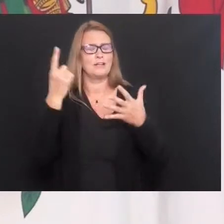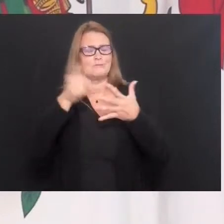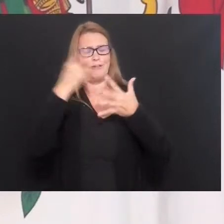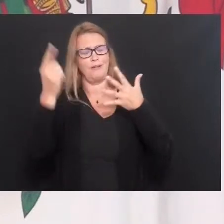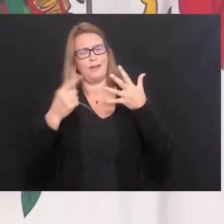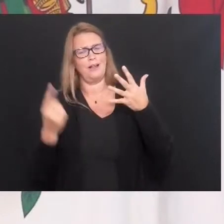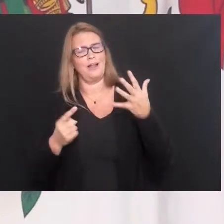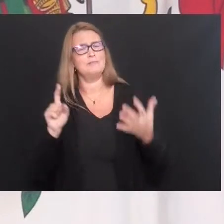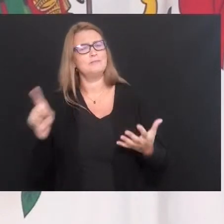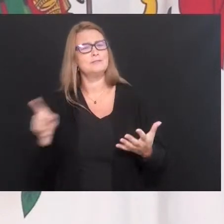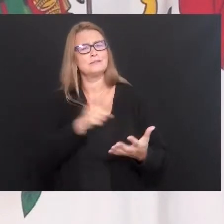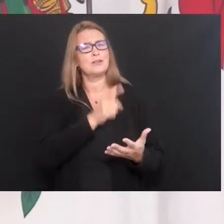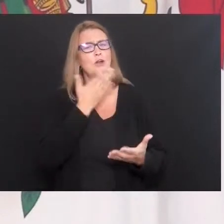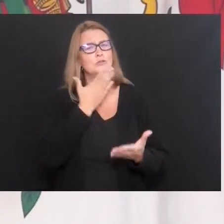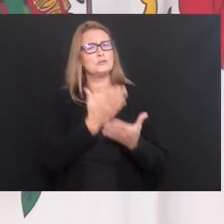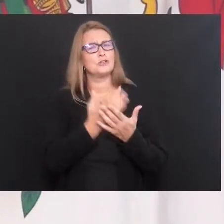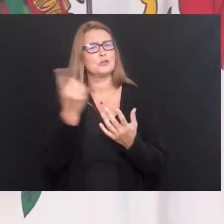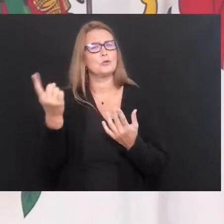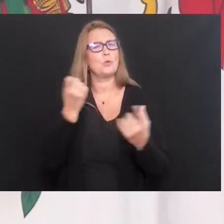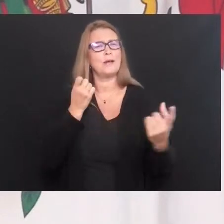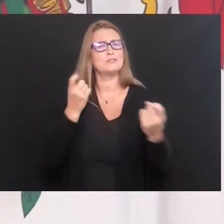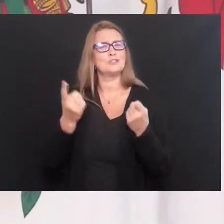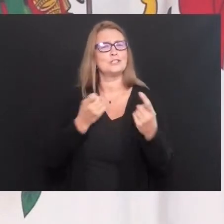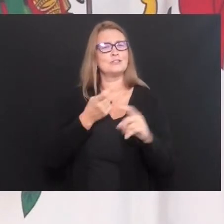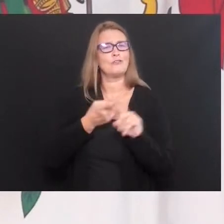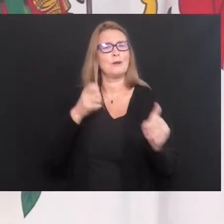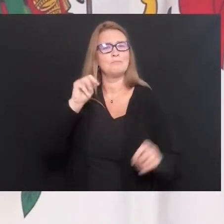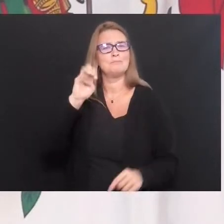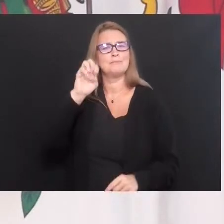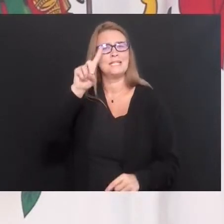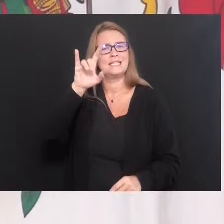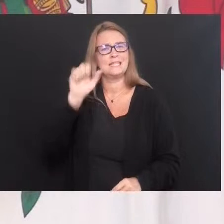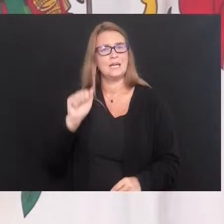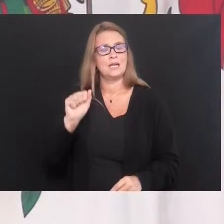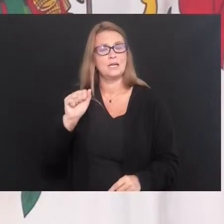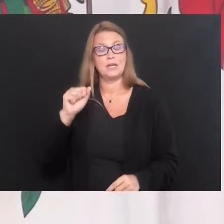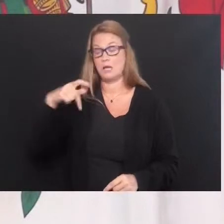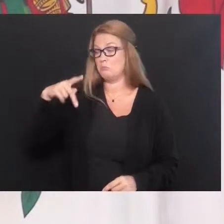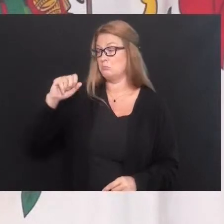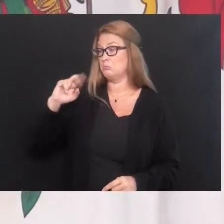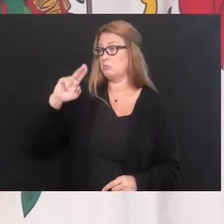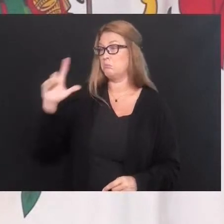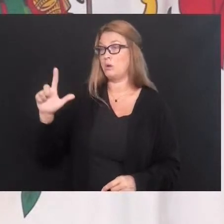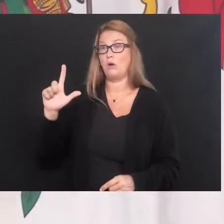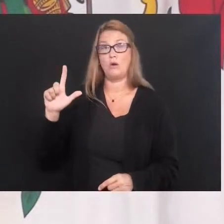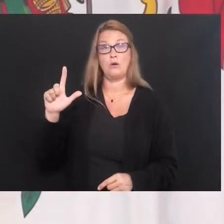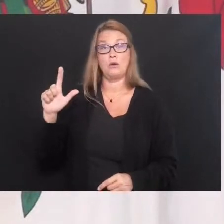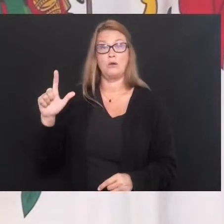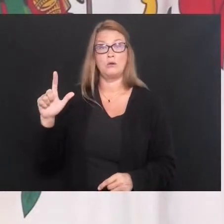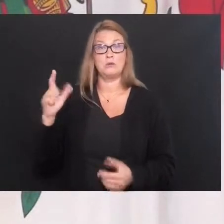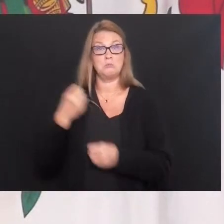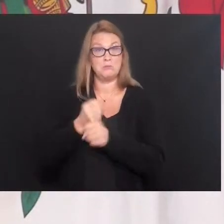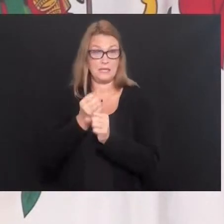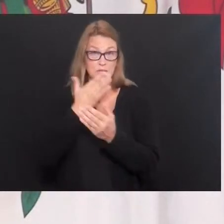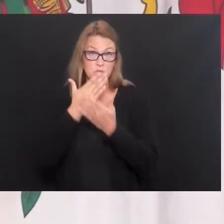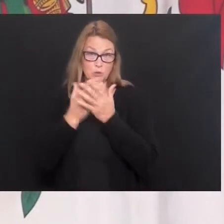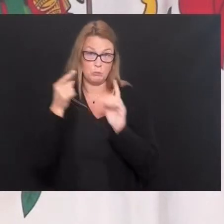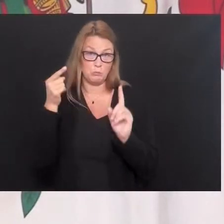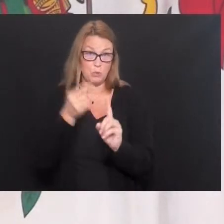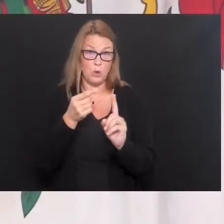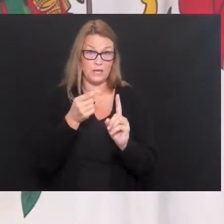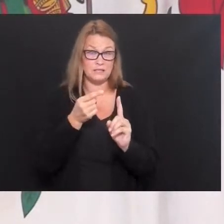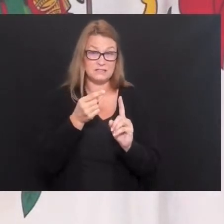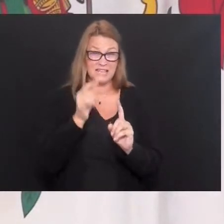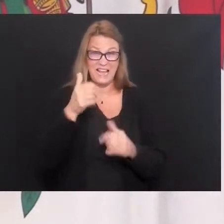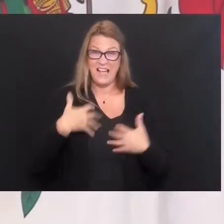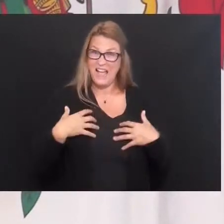but it's just good stuff. But Paul pointed out that our healthcare workers is a percentage